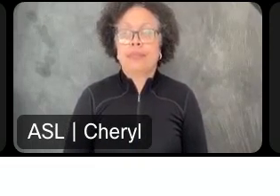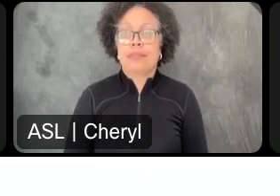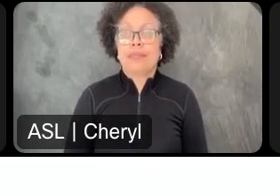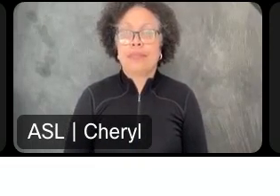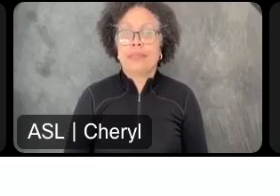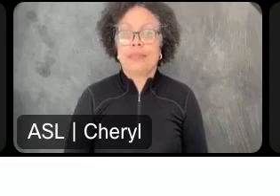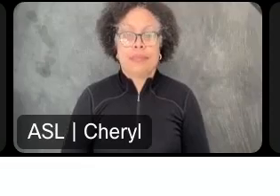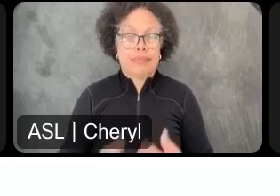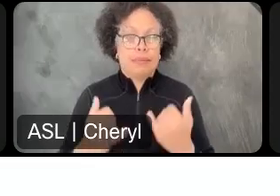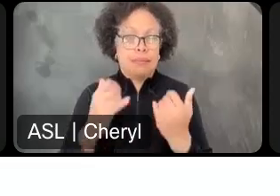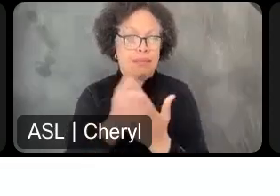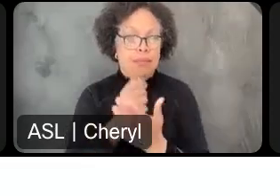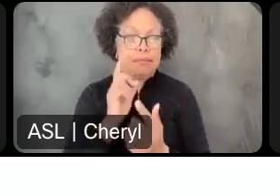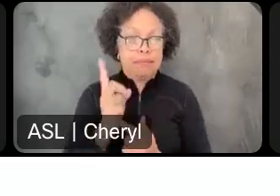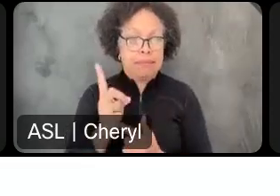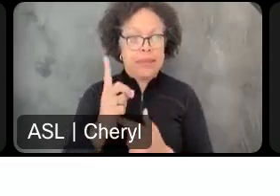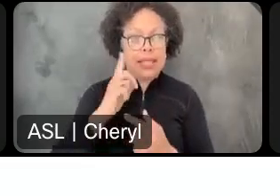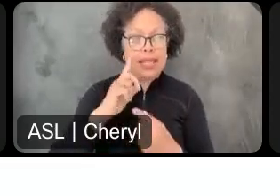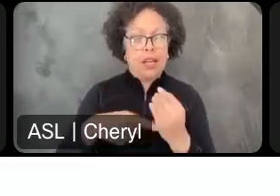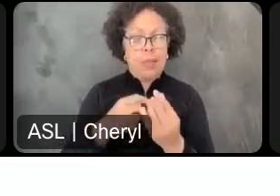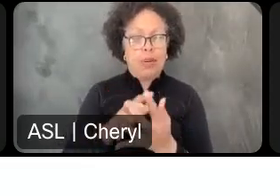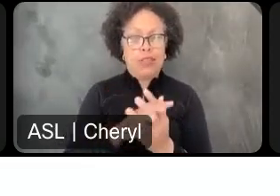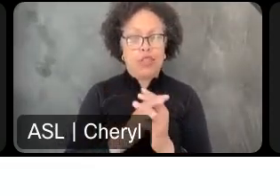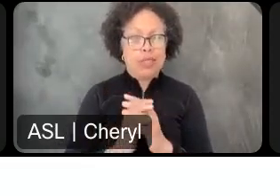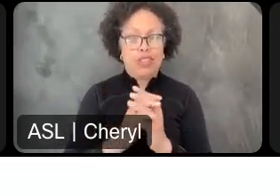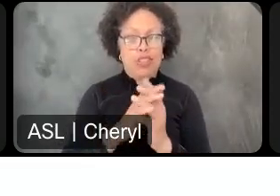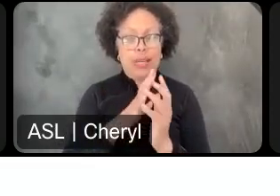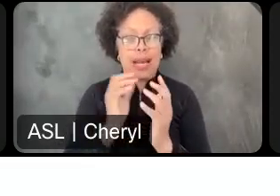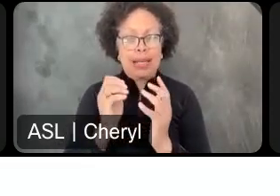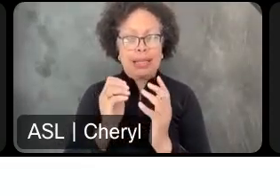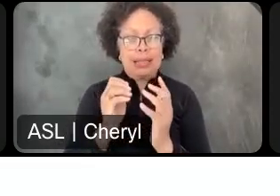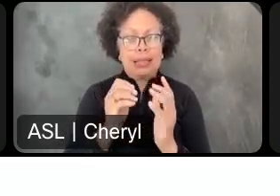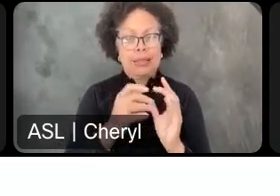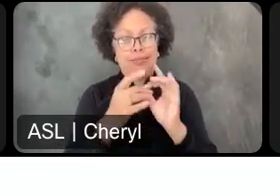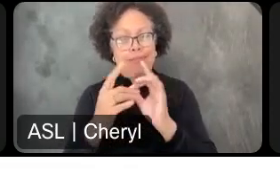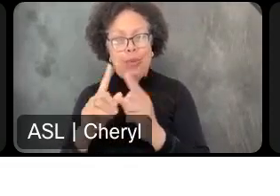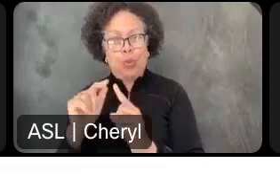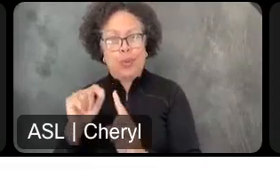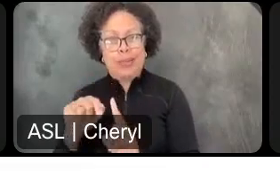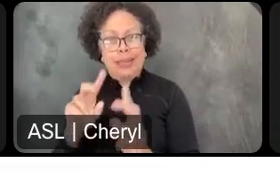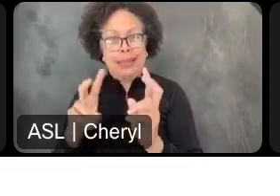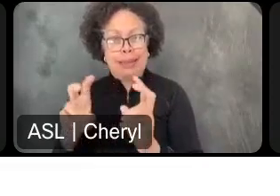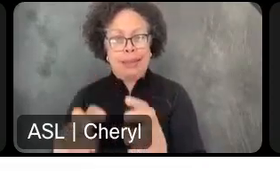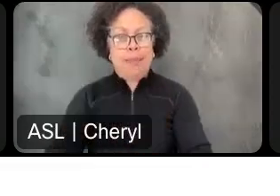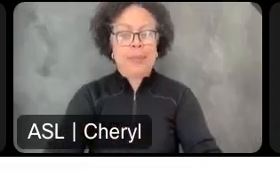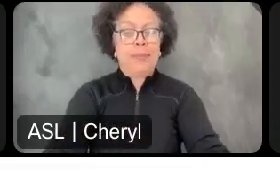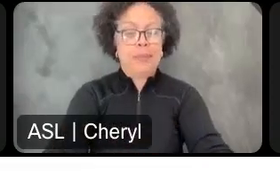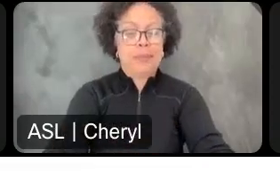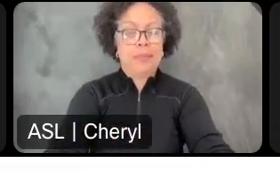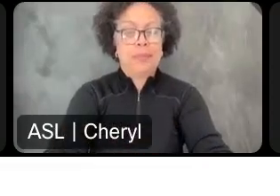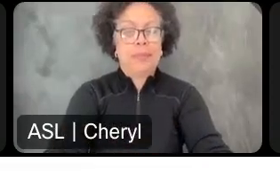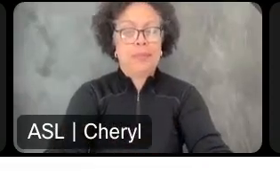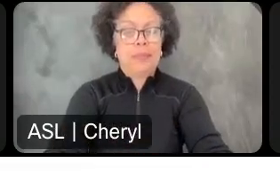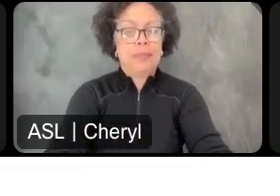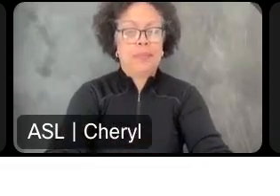Let's take a moment to think about intersectionality in the context of alternative perceptions. Any